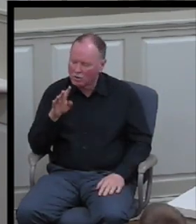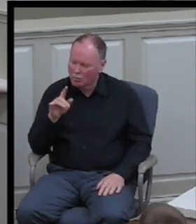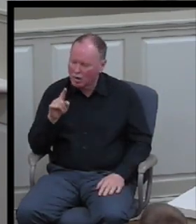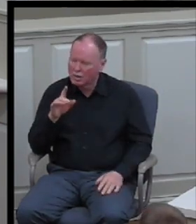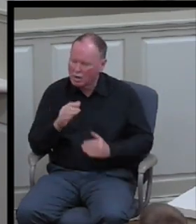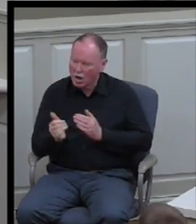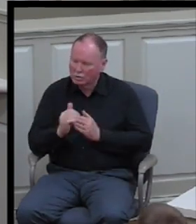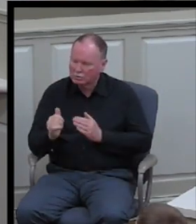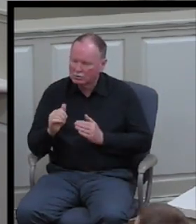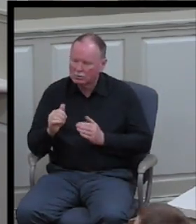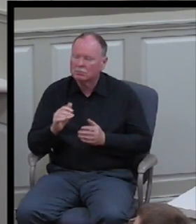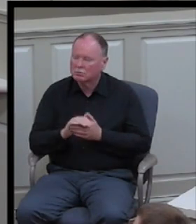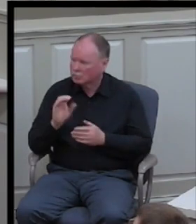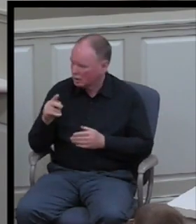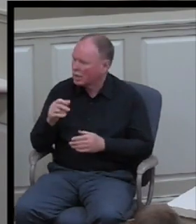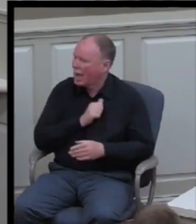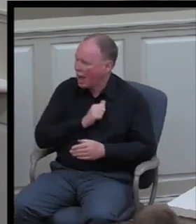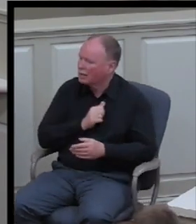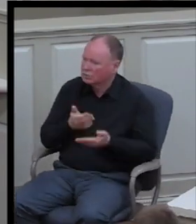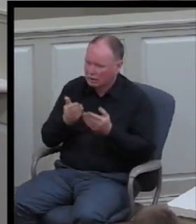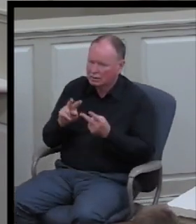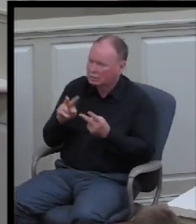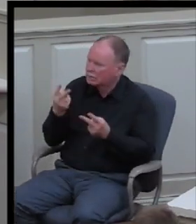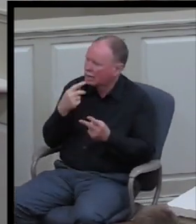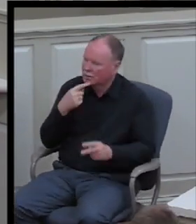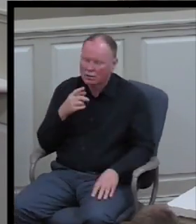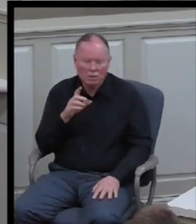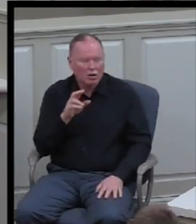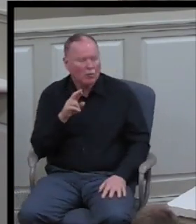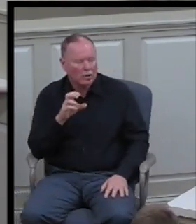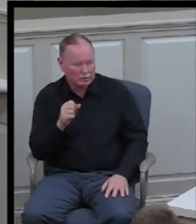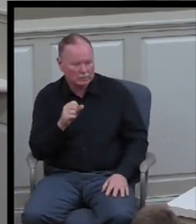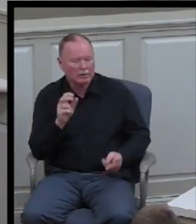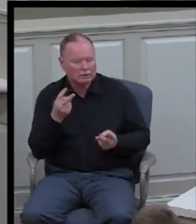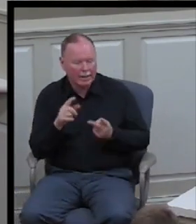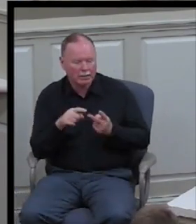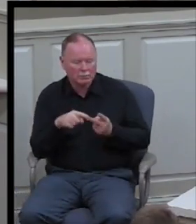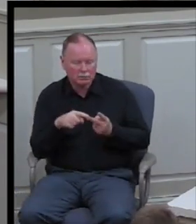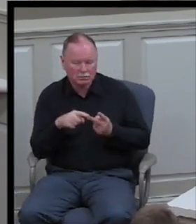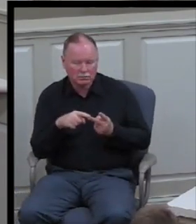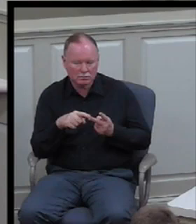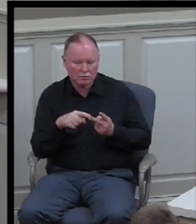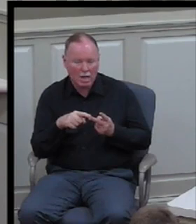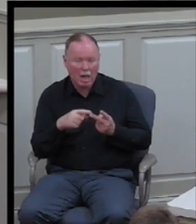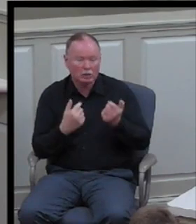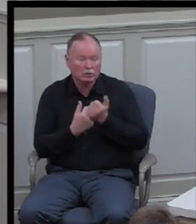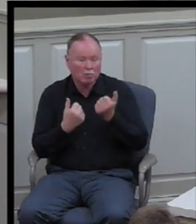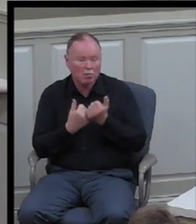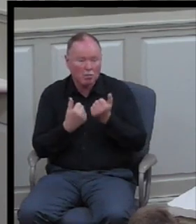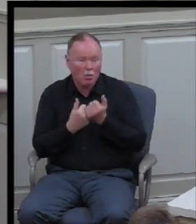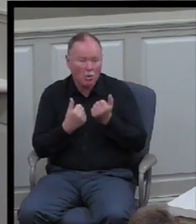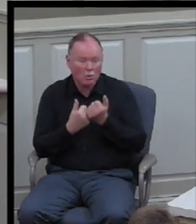$26,841.32. Thank you, Commissioner Atkins. Is there a second? Second. Thank you, Commissioner Sears. All in favor of the motion